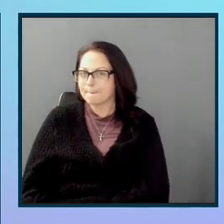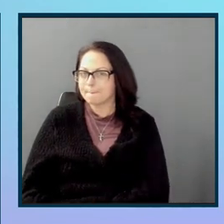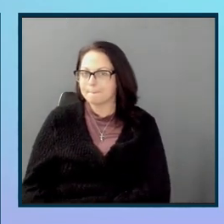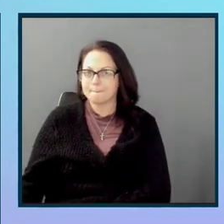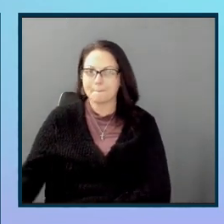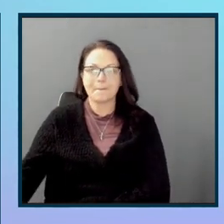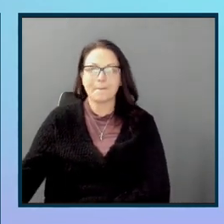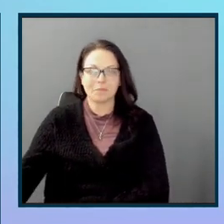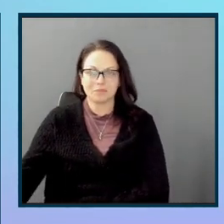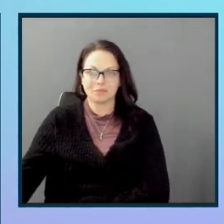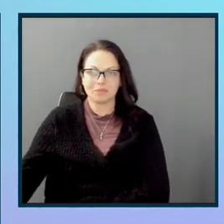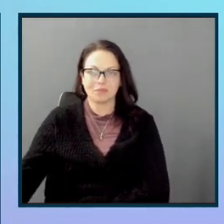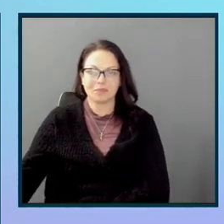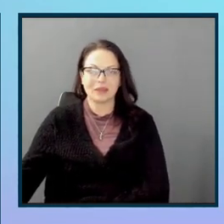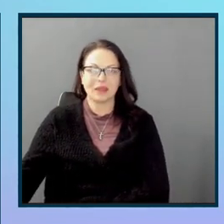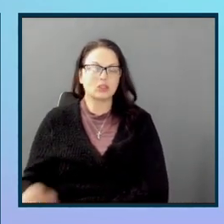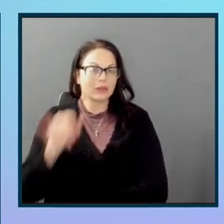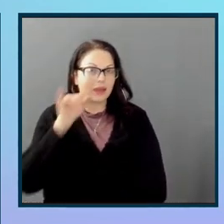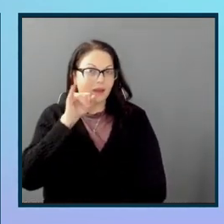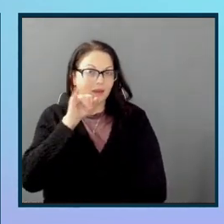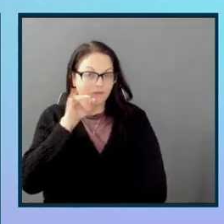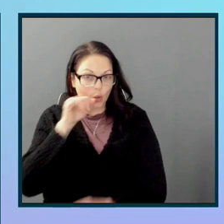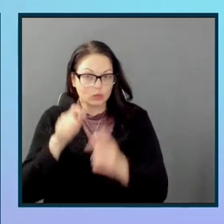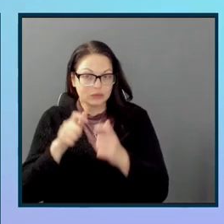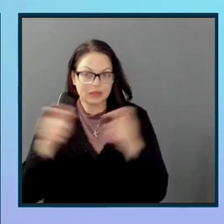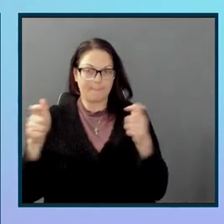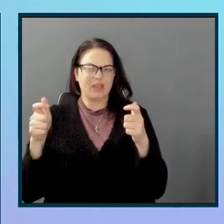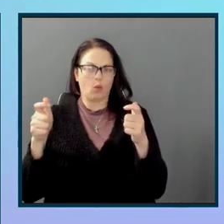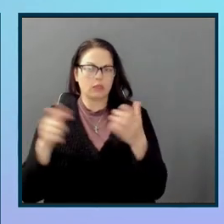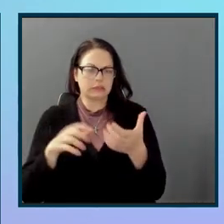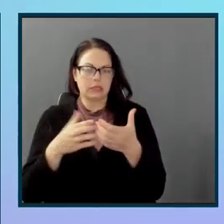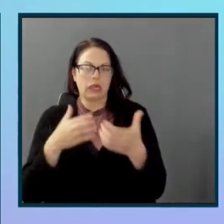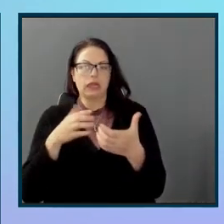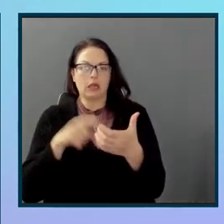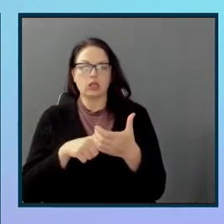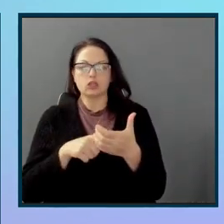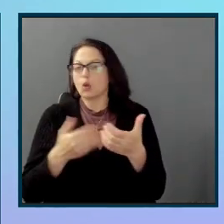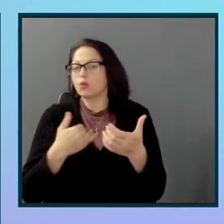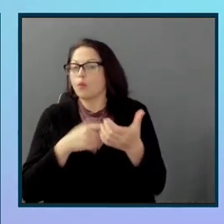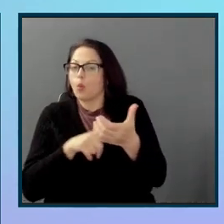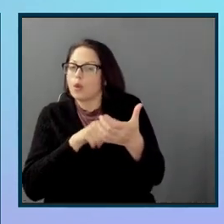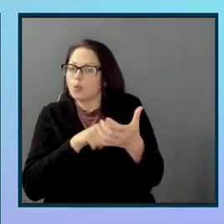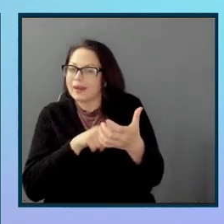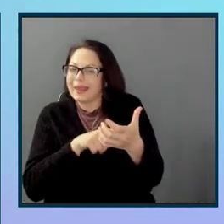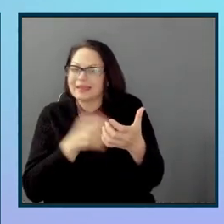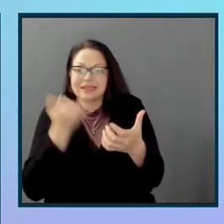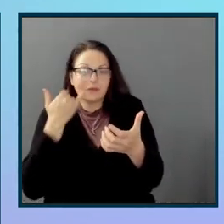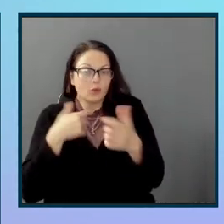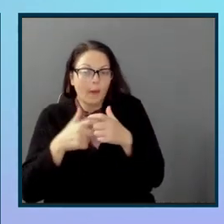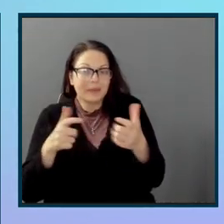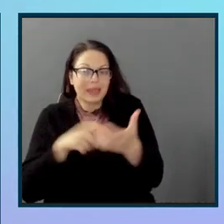The iPhones, the massive ones. So to hold them with one hand, even if you have large hands,